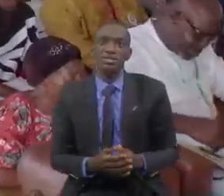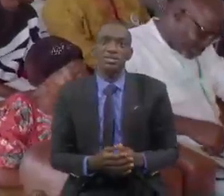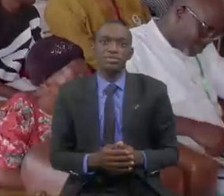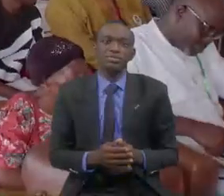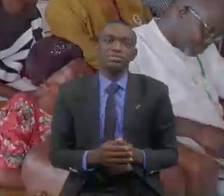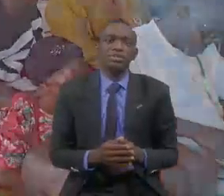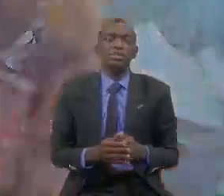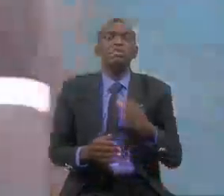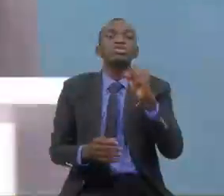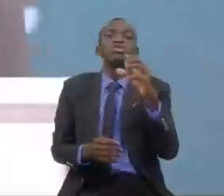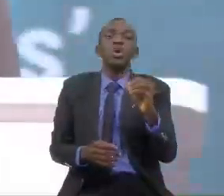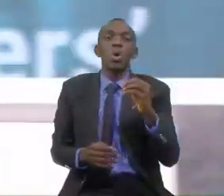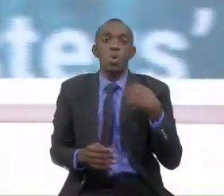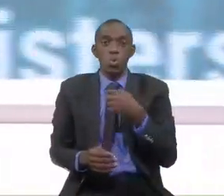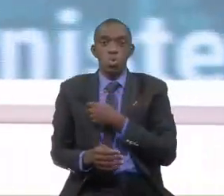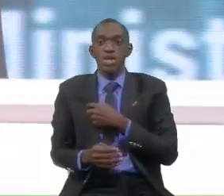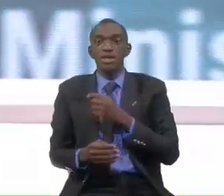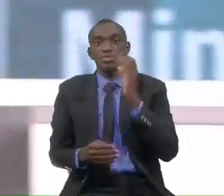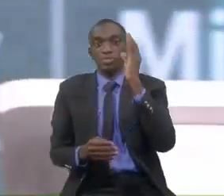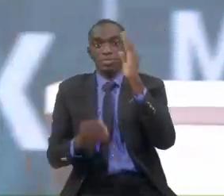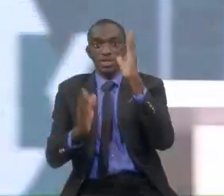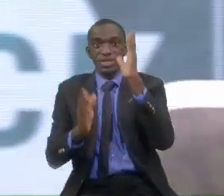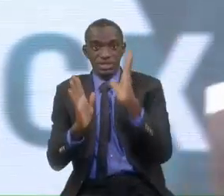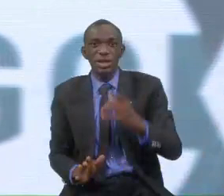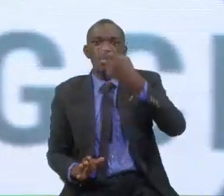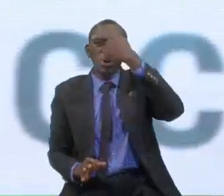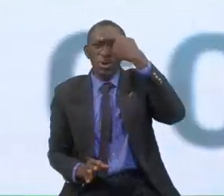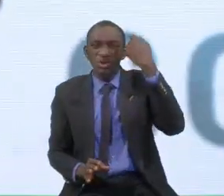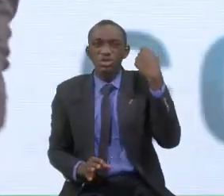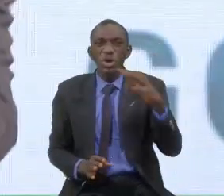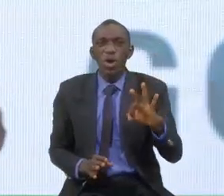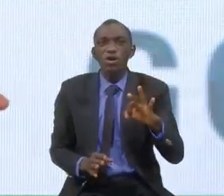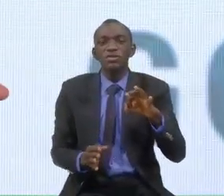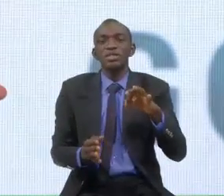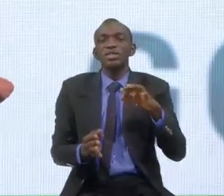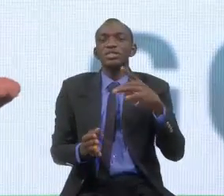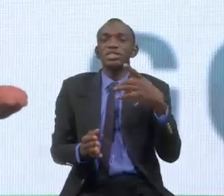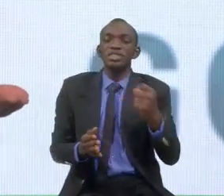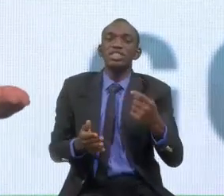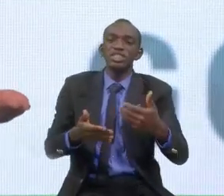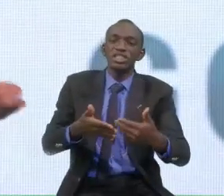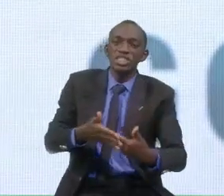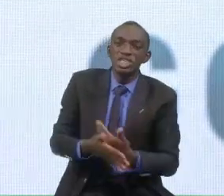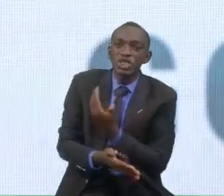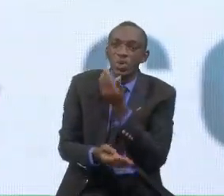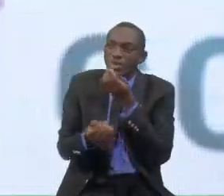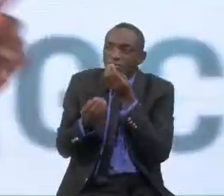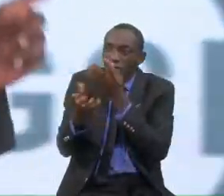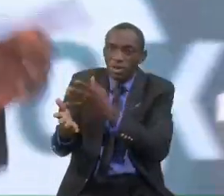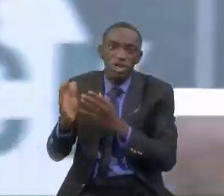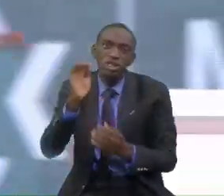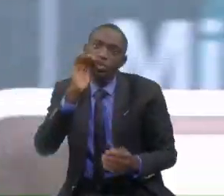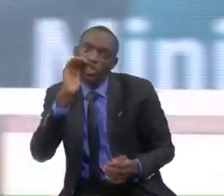And so we preachers, because of the news we hear, because of the information we hear,